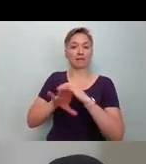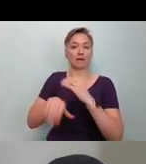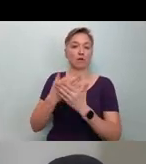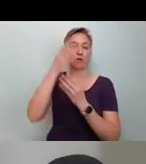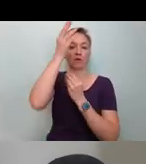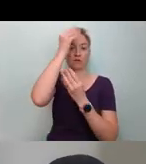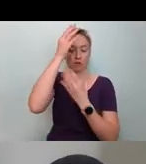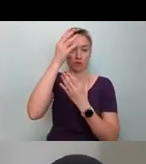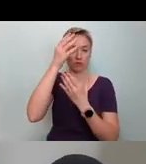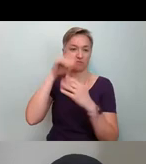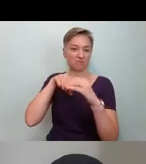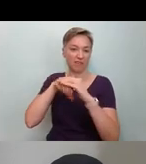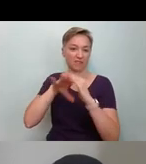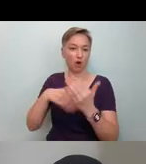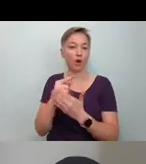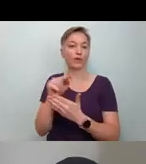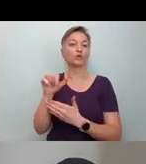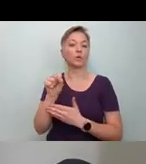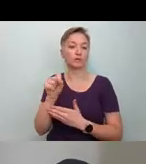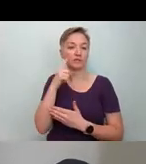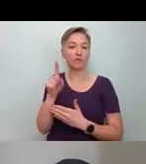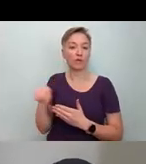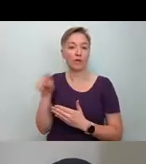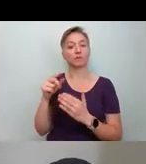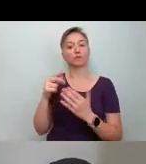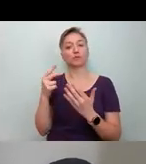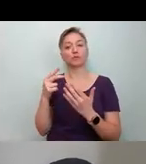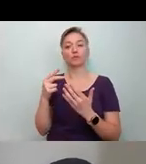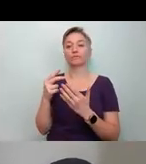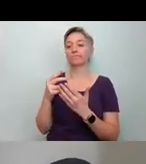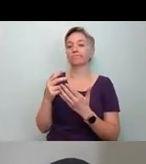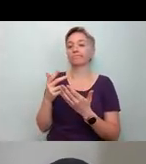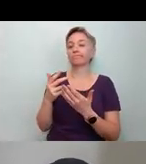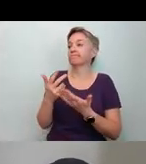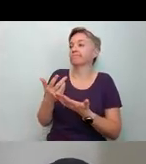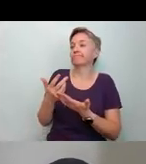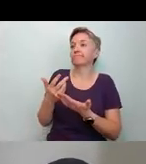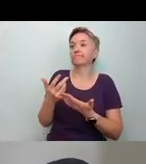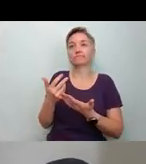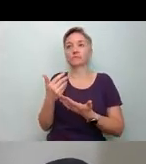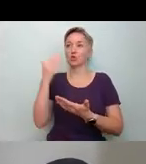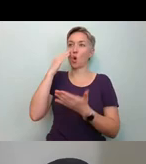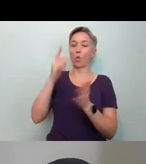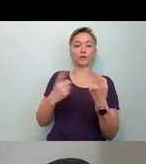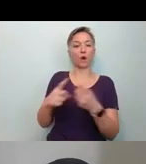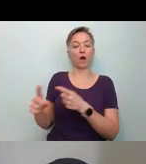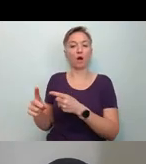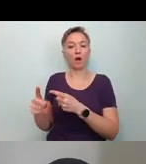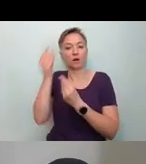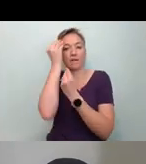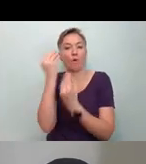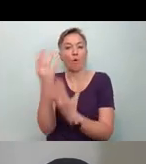and tools that are going to be necessary for them to feel informed, educated, engaged, and like